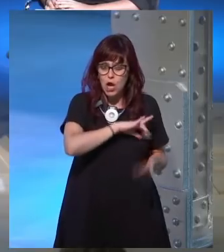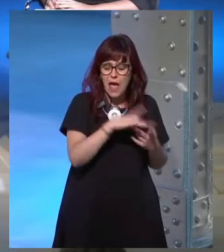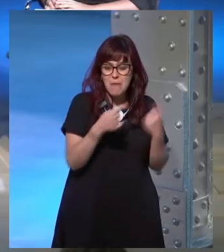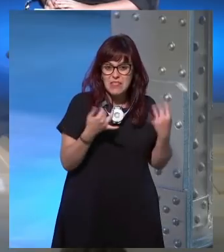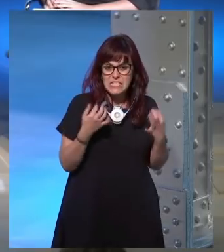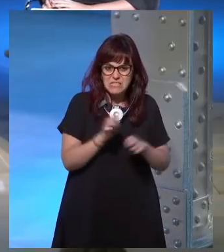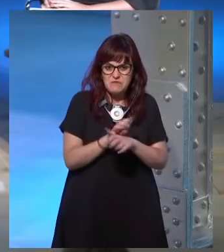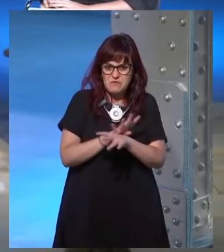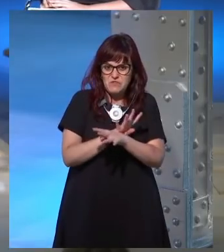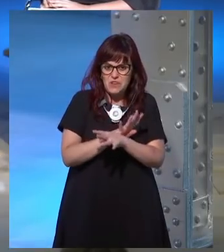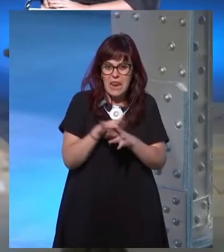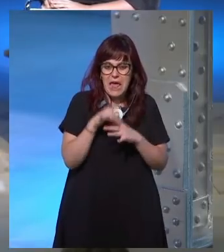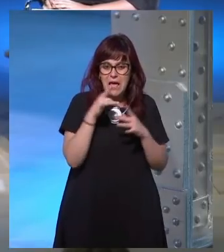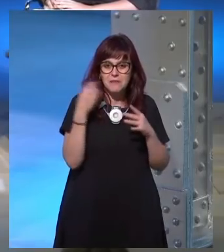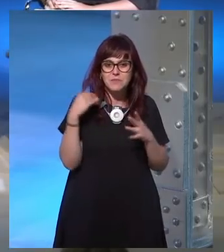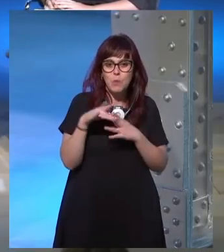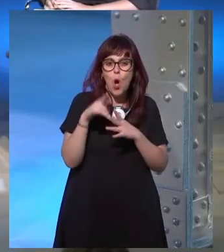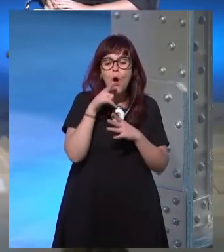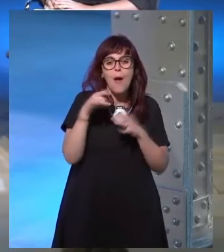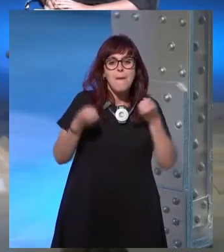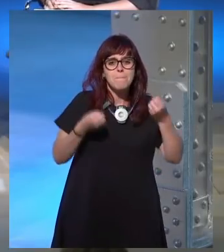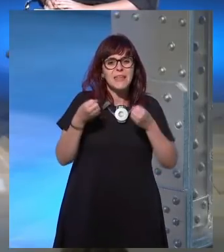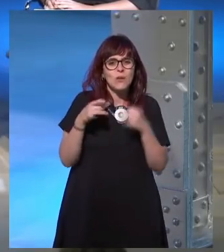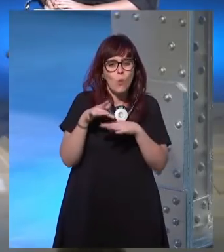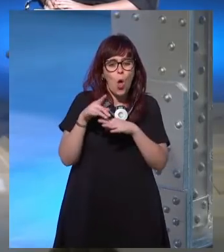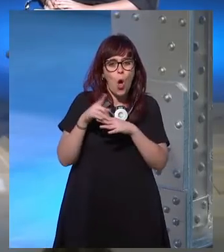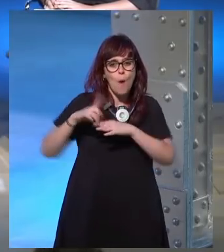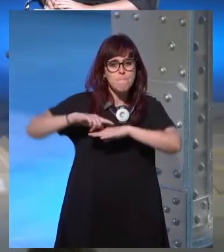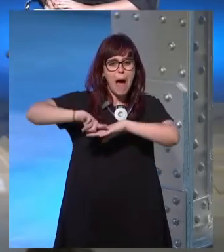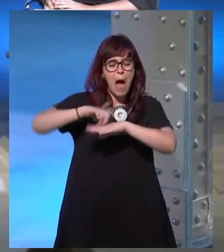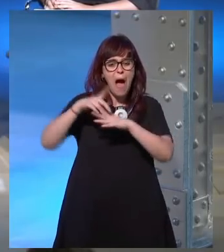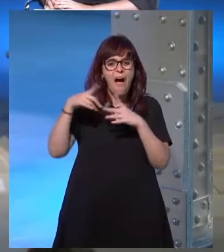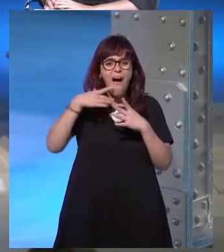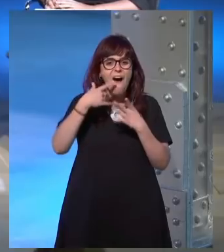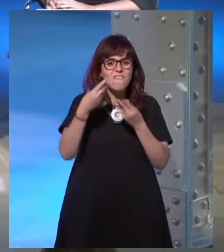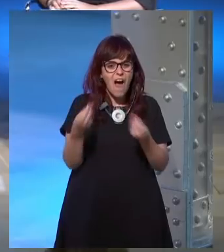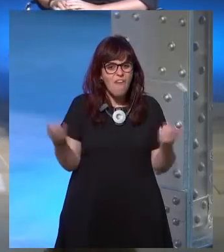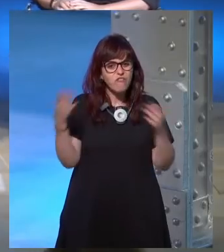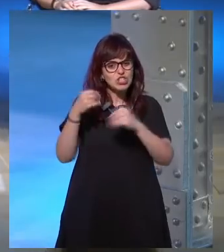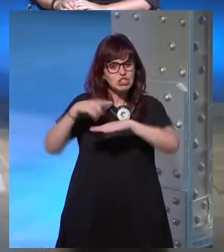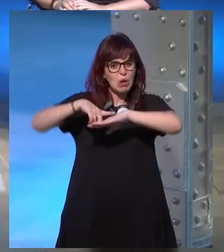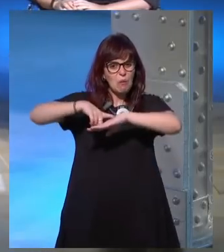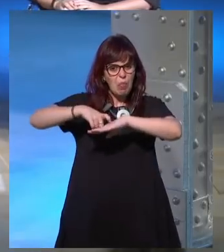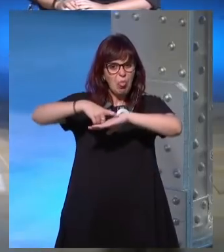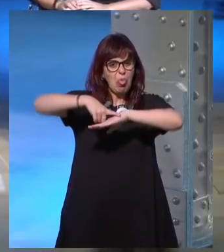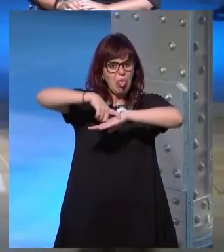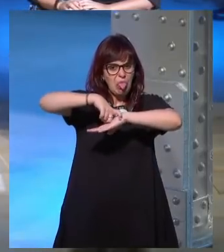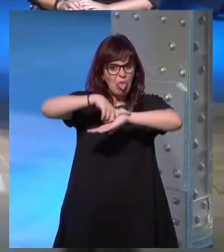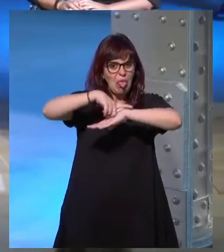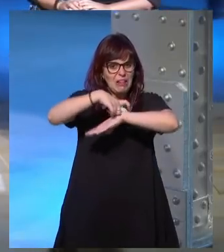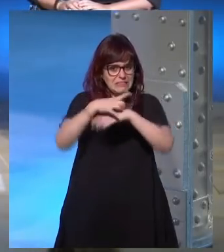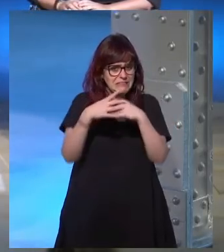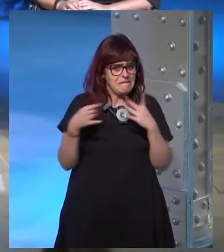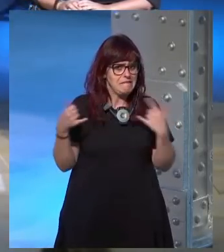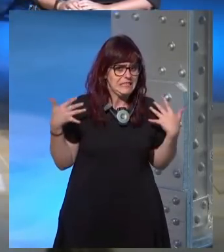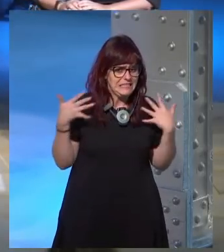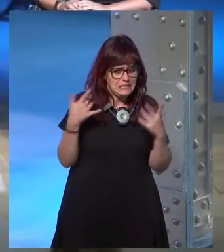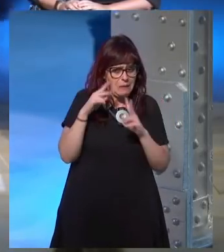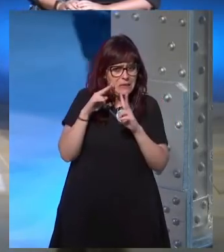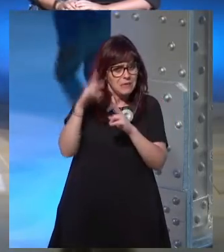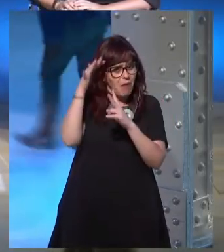was a bit grossed out with the slug vehicles and the little slime that they were leaving behind, the trays that